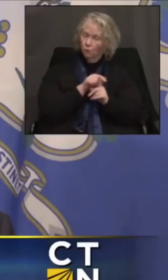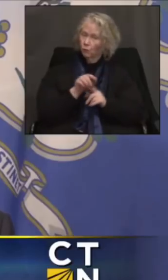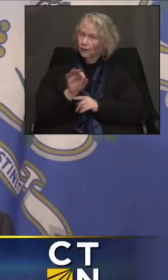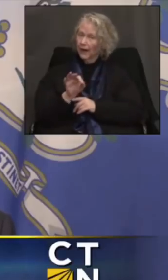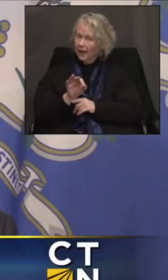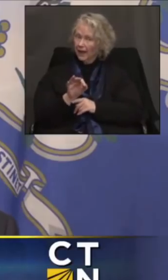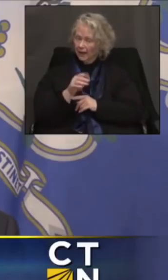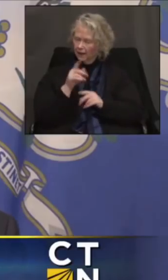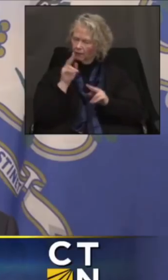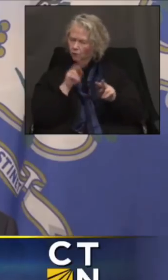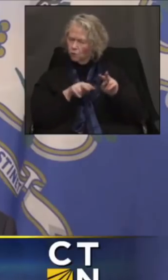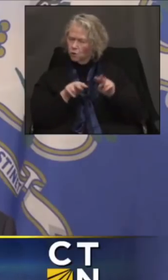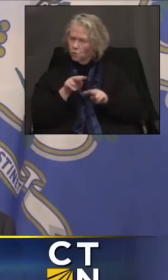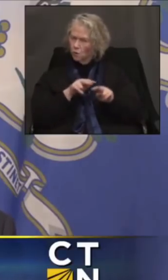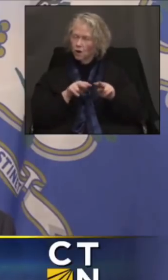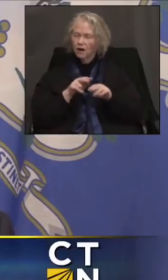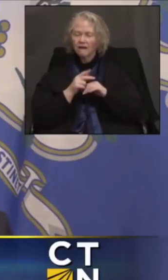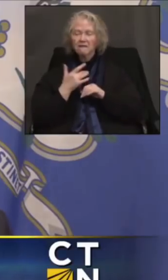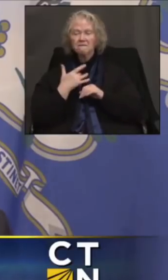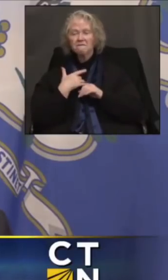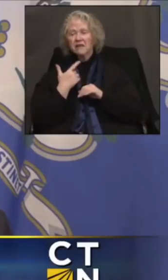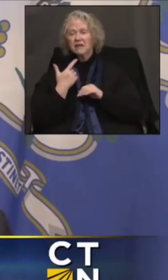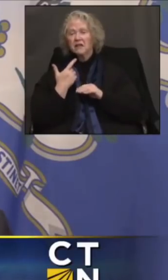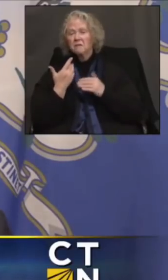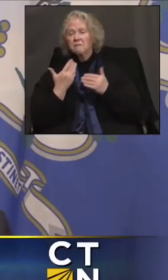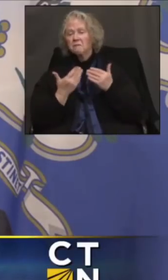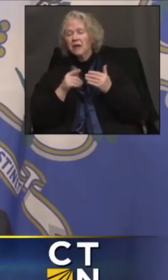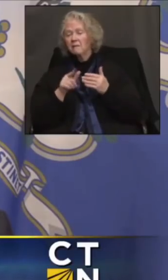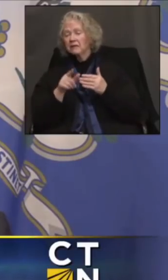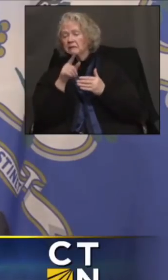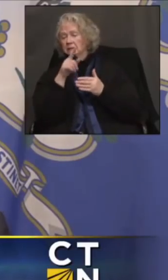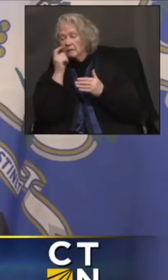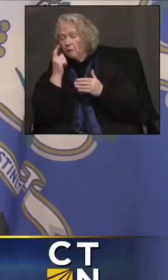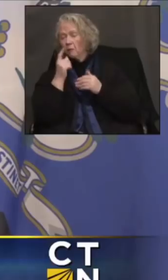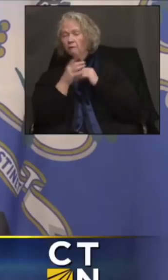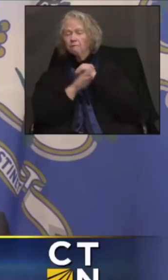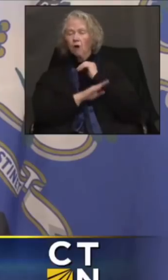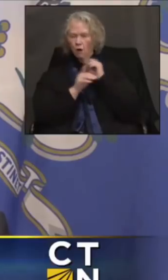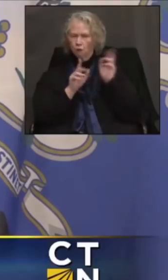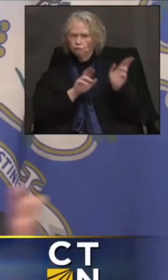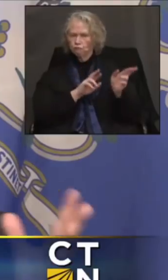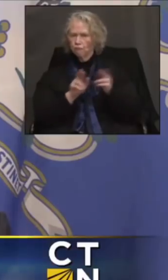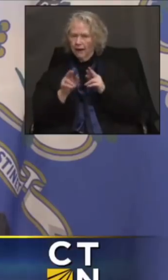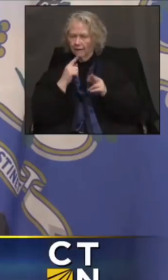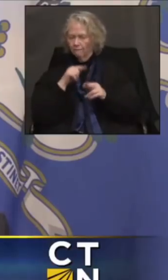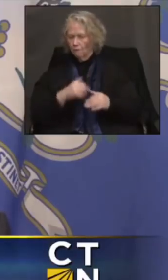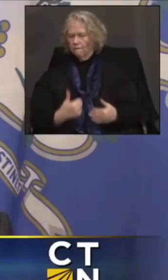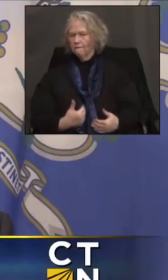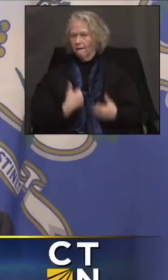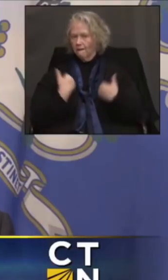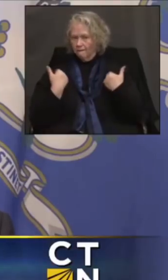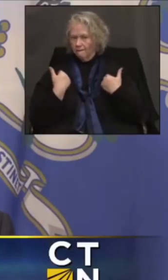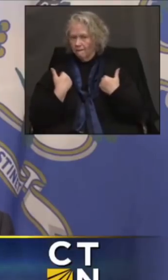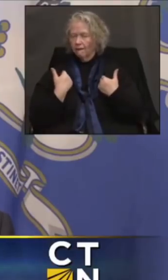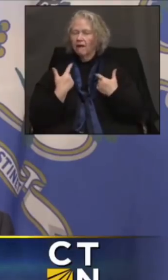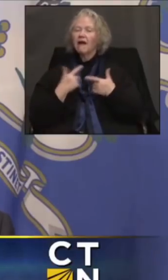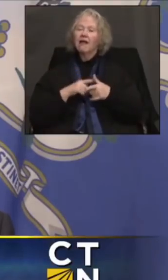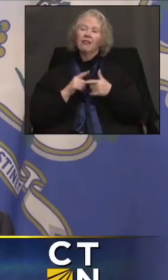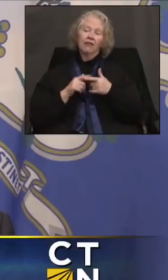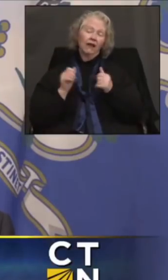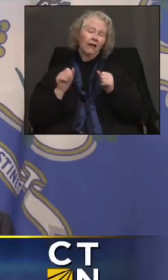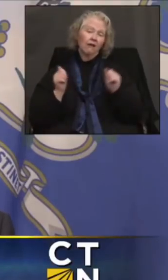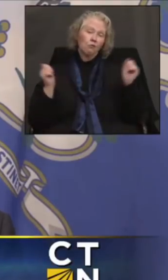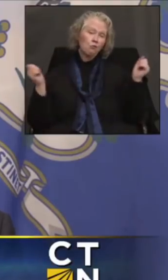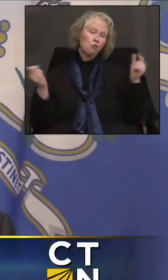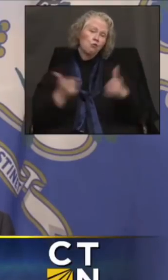group. And they'll probably have something available by the end of the summer, early fall, in which case everybody would have the option of getting vaccinated